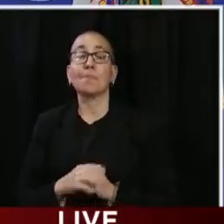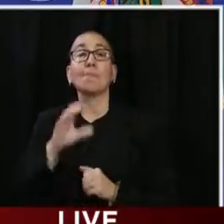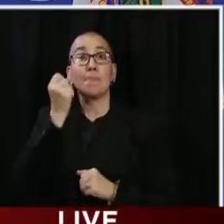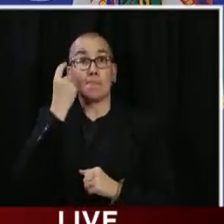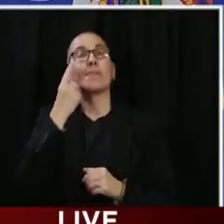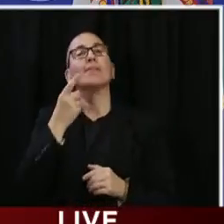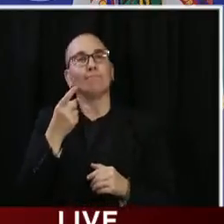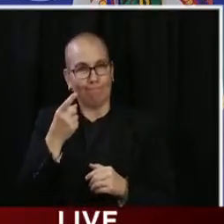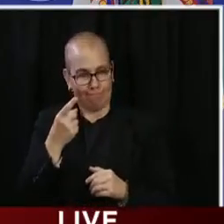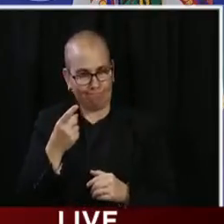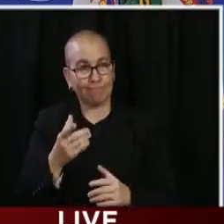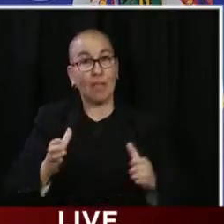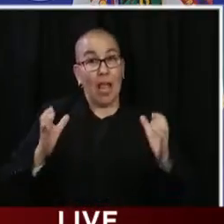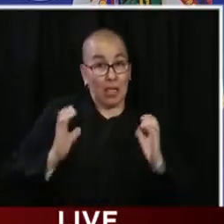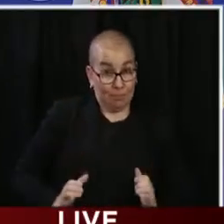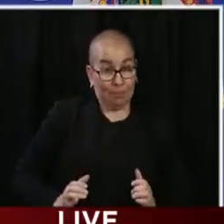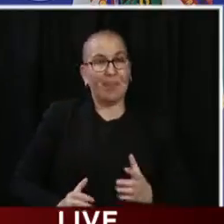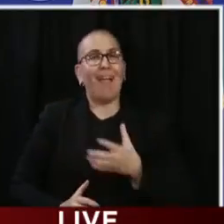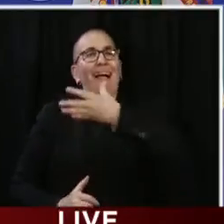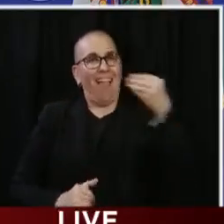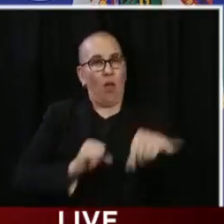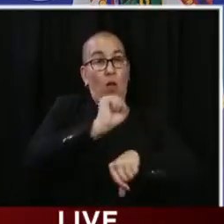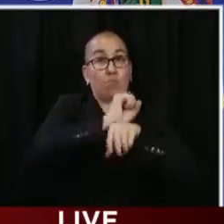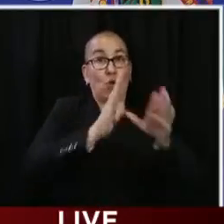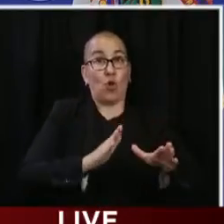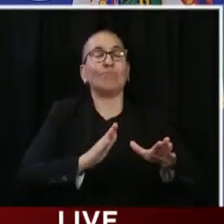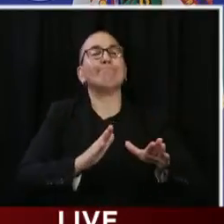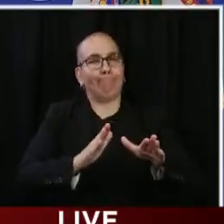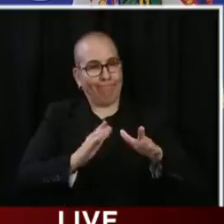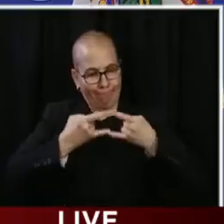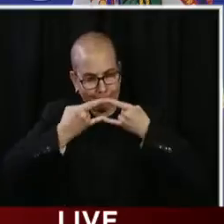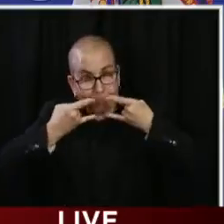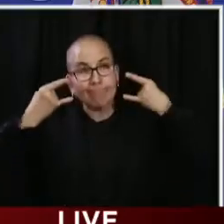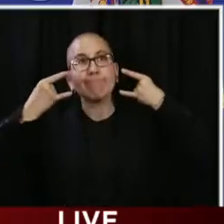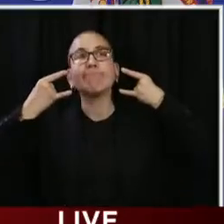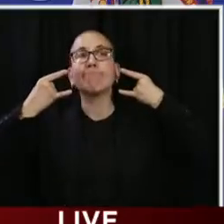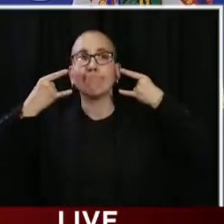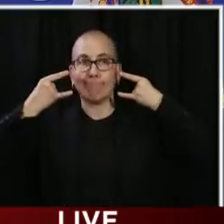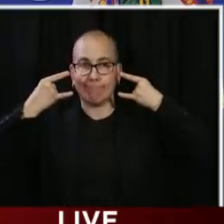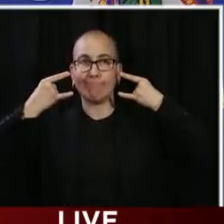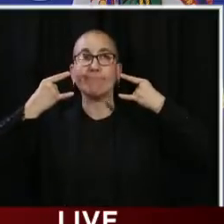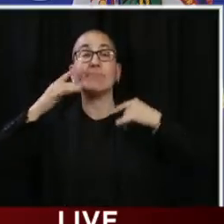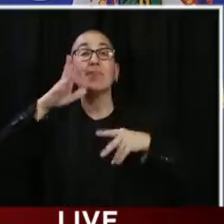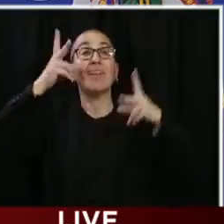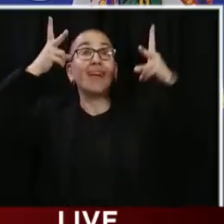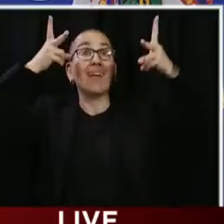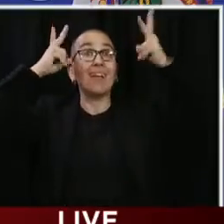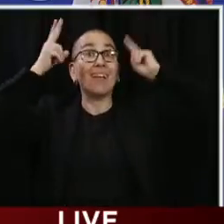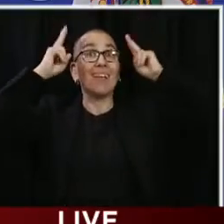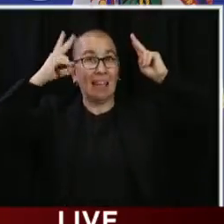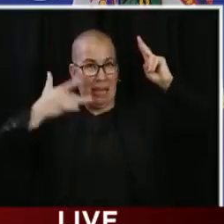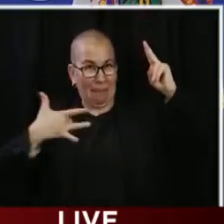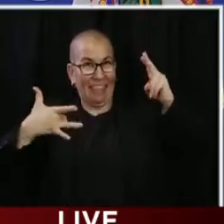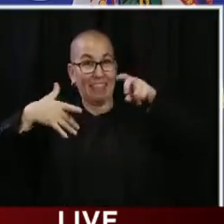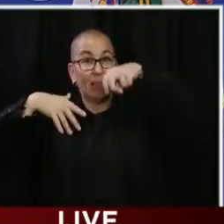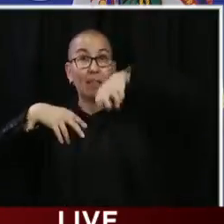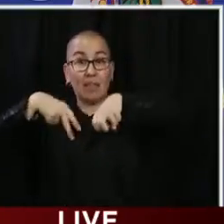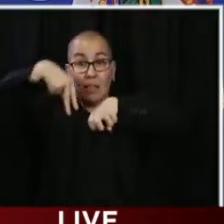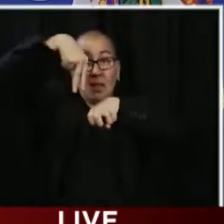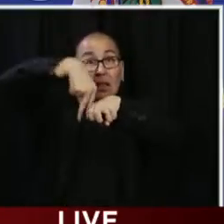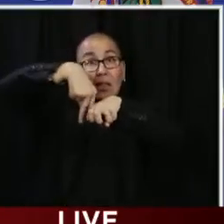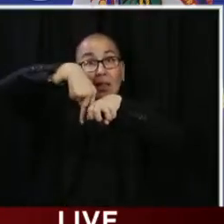case. Obviously, you're getting a haircut or a tattoo. There's someone, you're pretty close. You're within 6 feet. So wearing a mask is required for both workers and